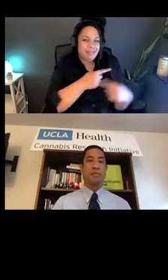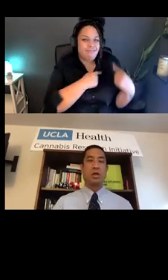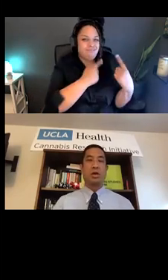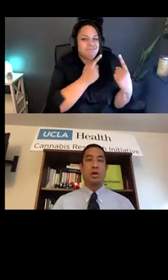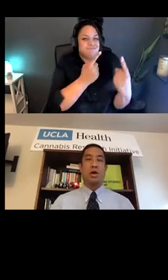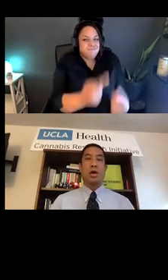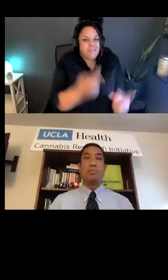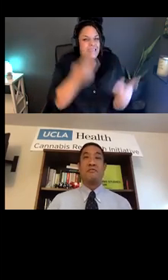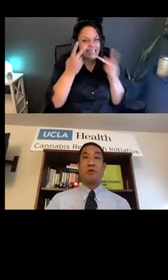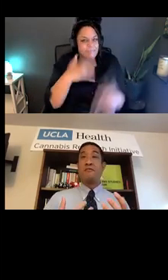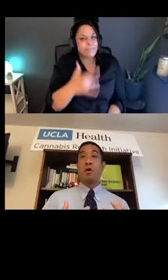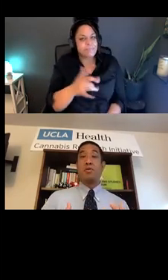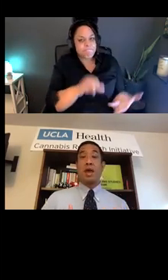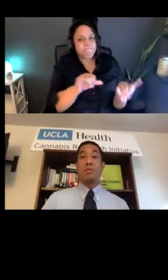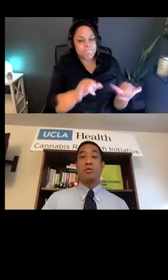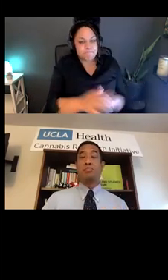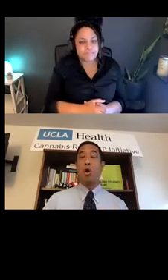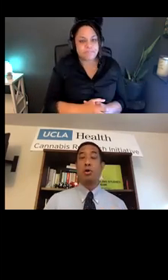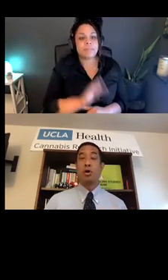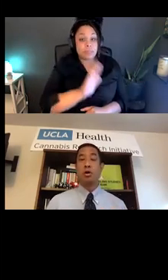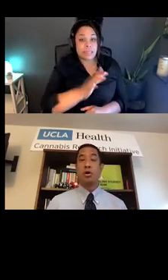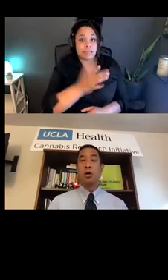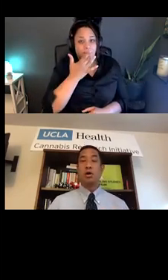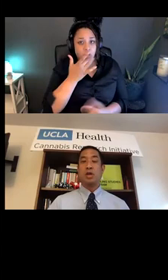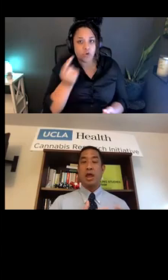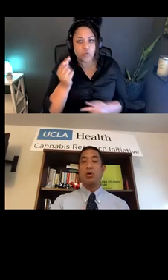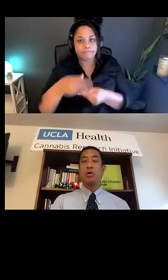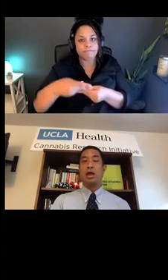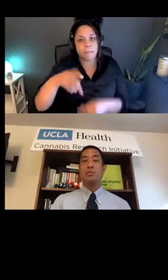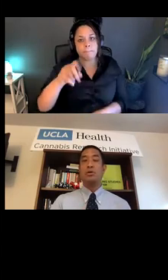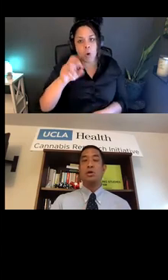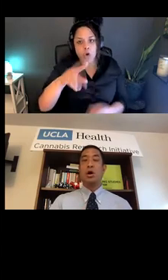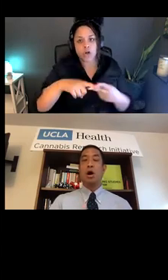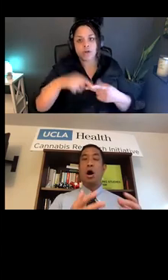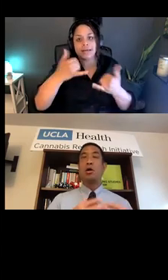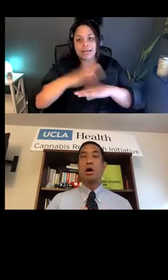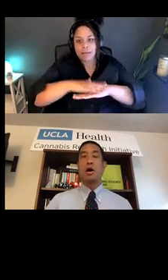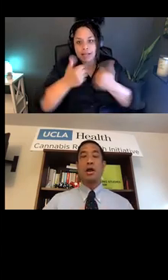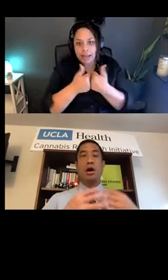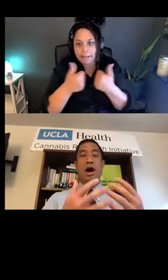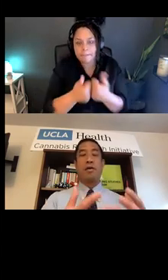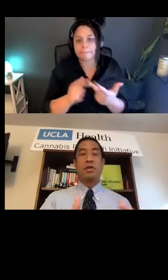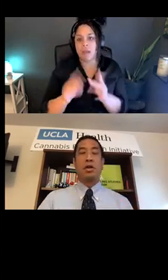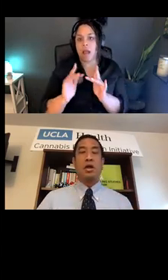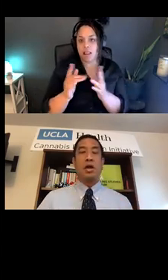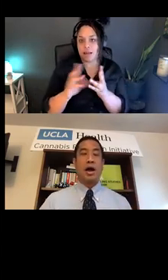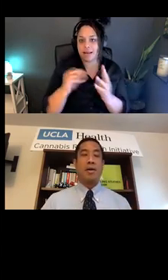see. His preferred form of gambling was poker, table games, online and